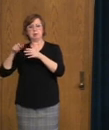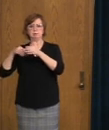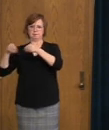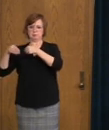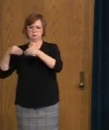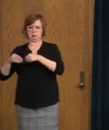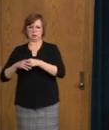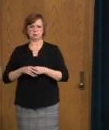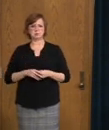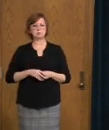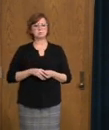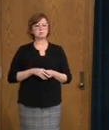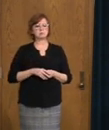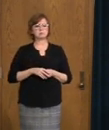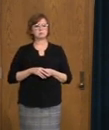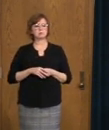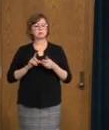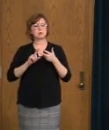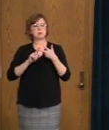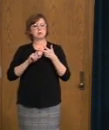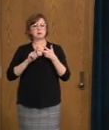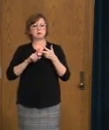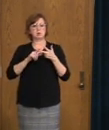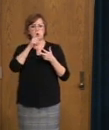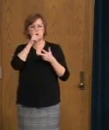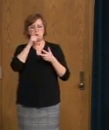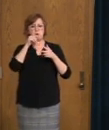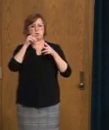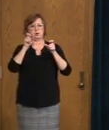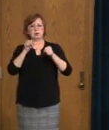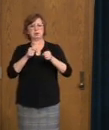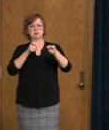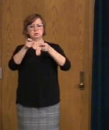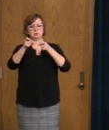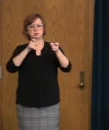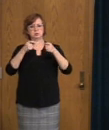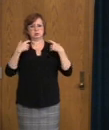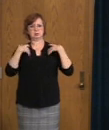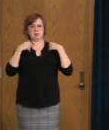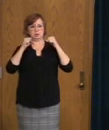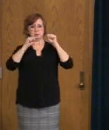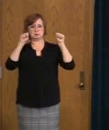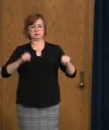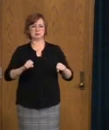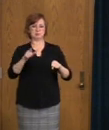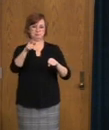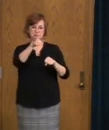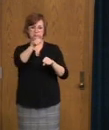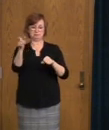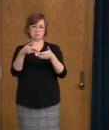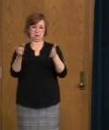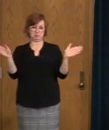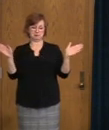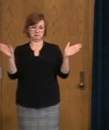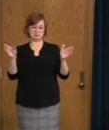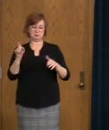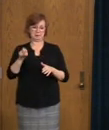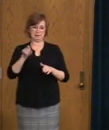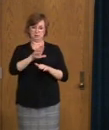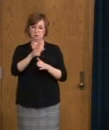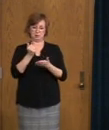healthcare system is in the public's hands, and we need your help. We need your help as we head into this holiday season,